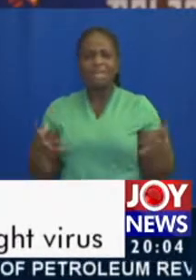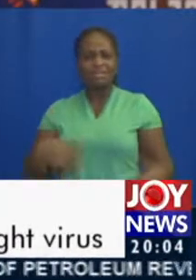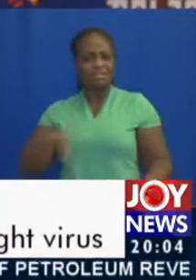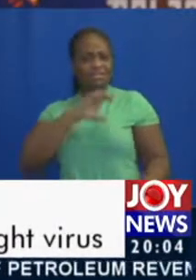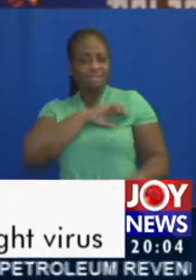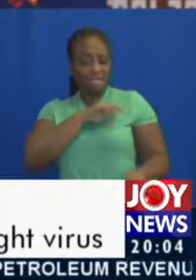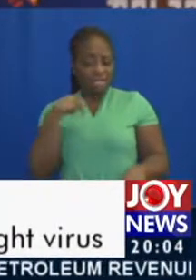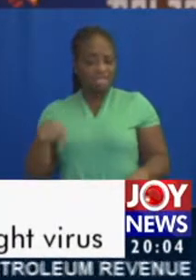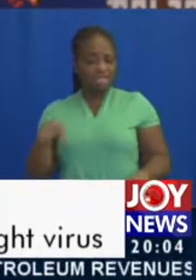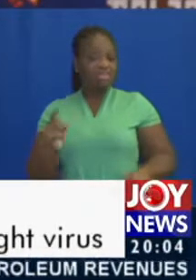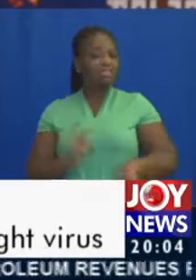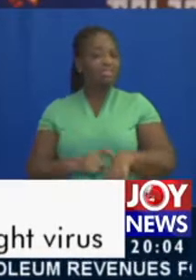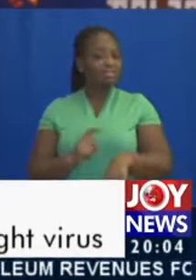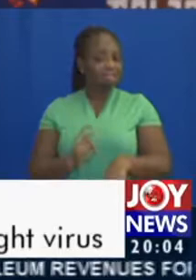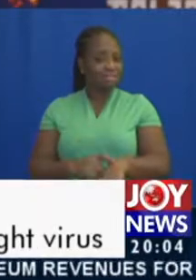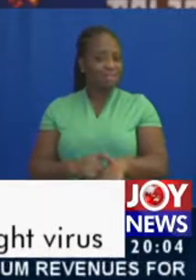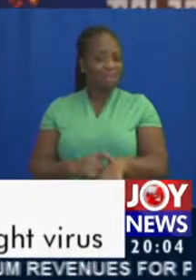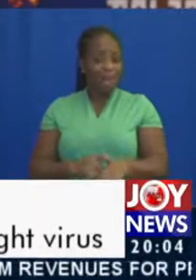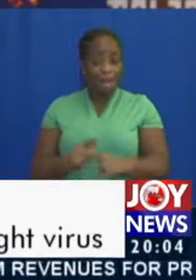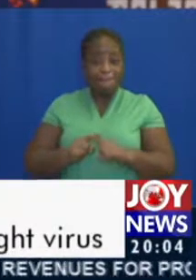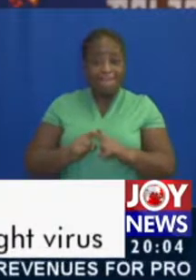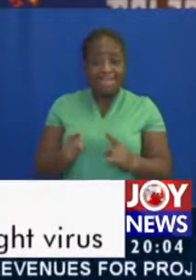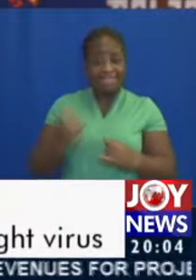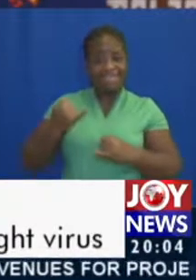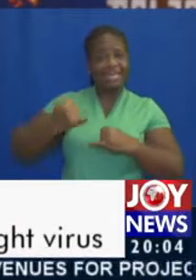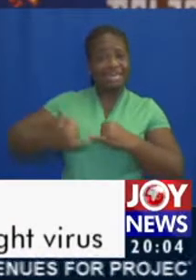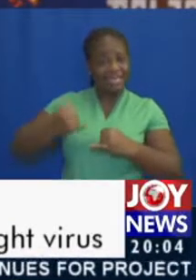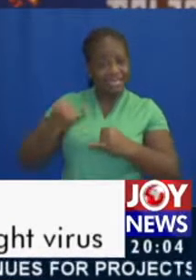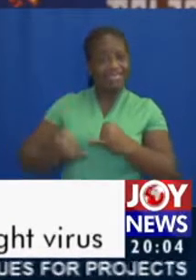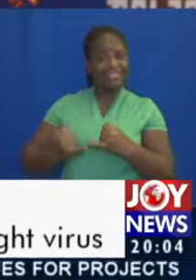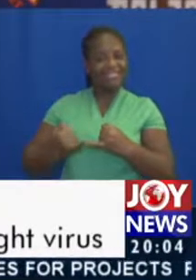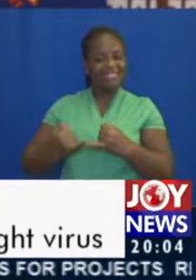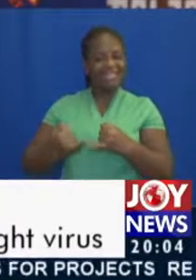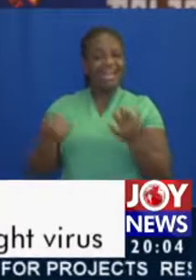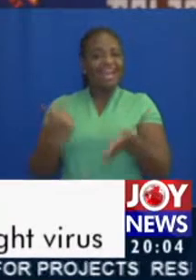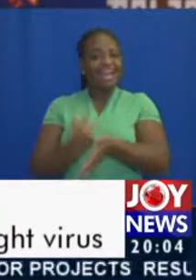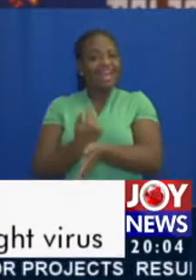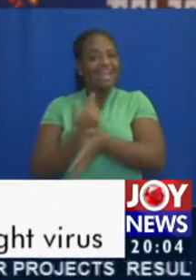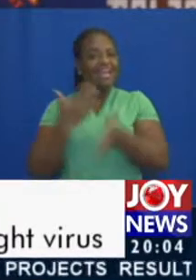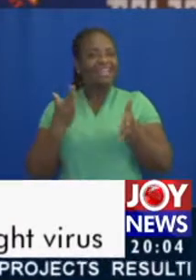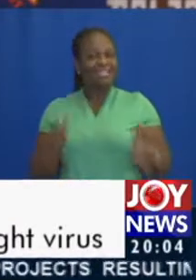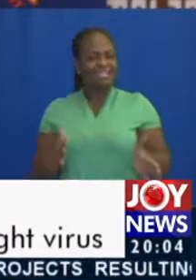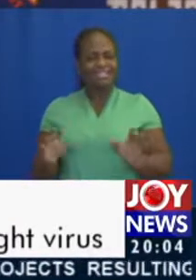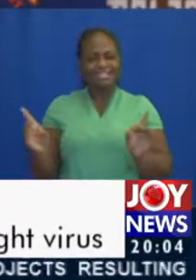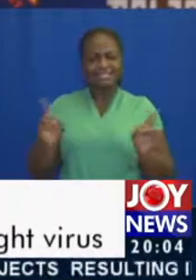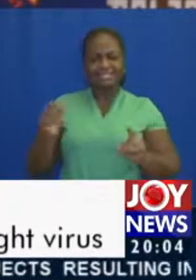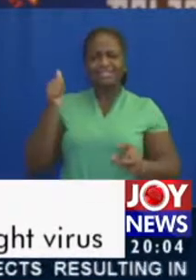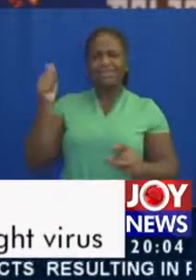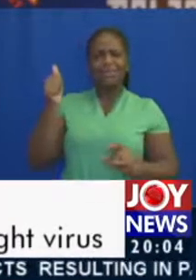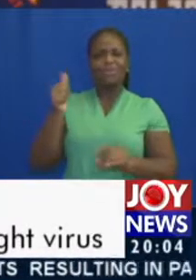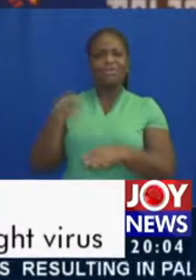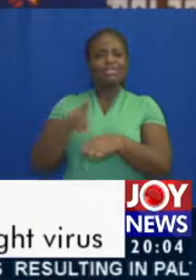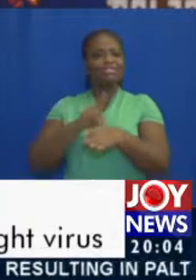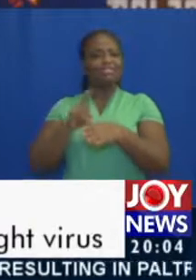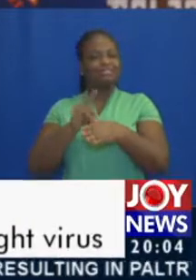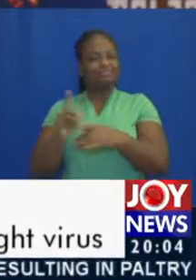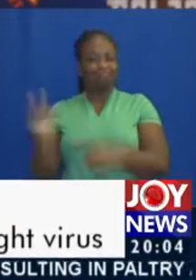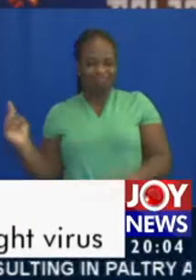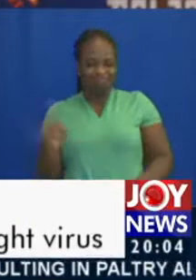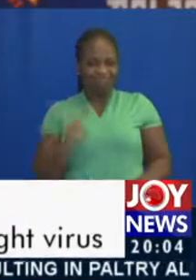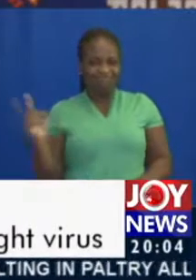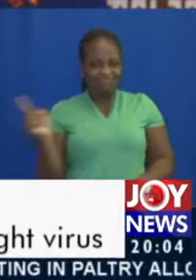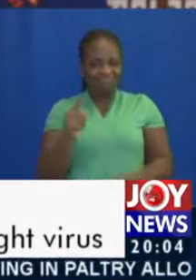time. But at the end of the day, Ghanaians did their civic duty by going out to